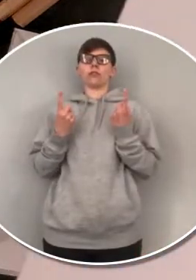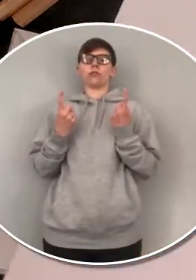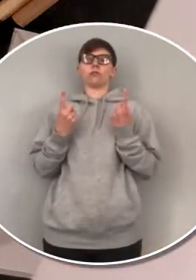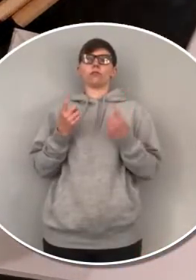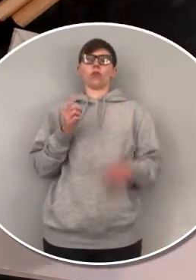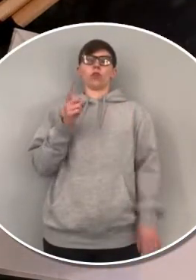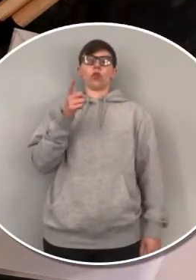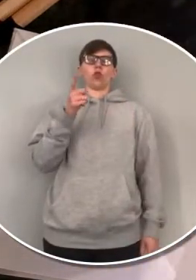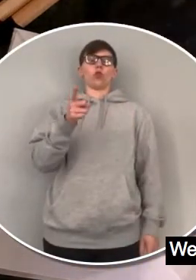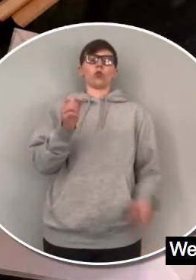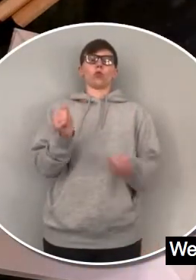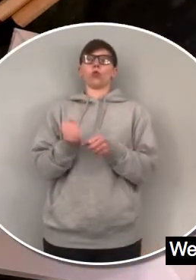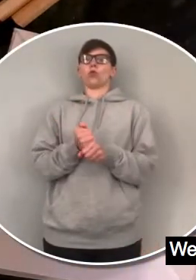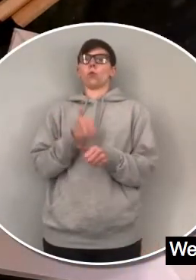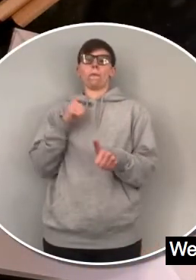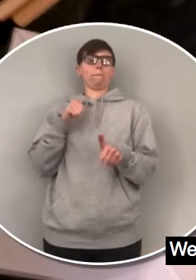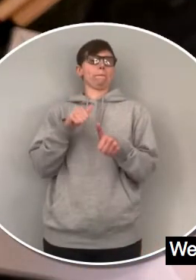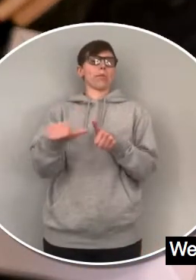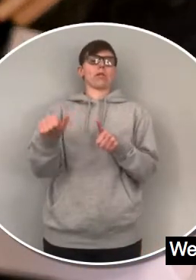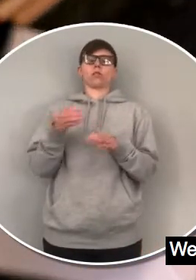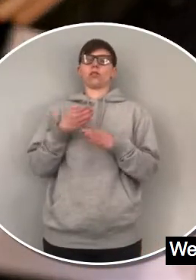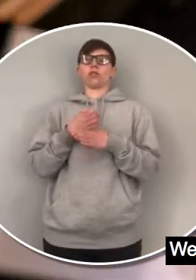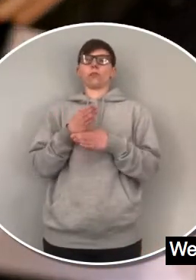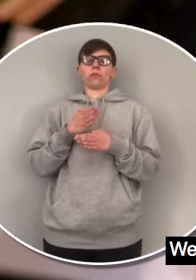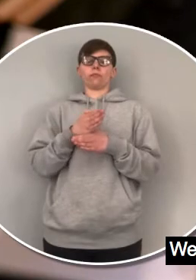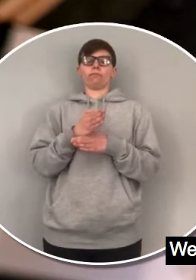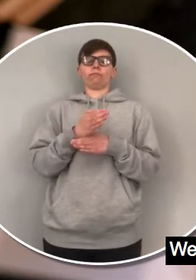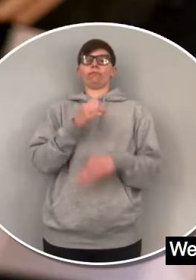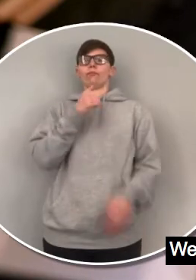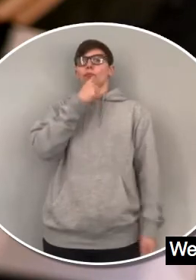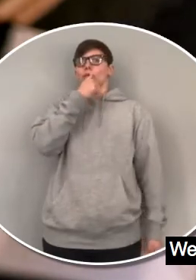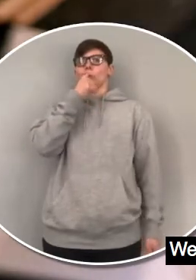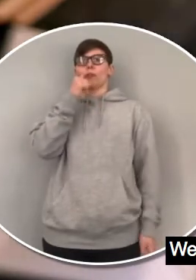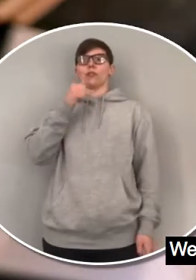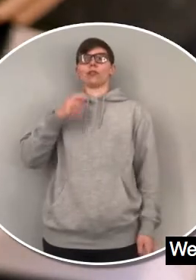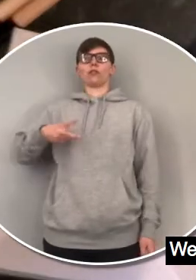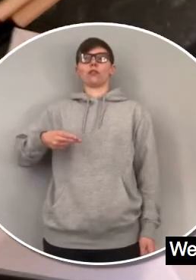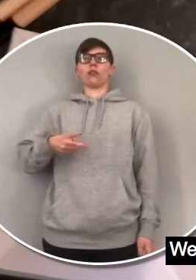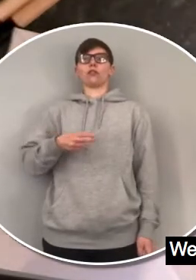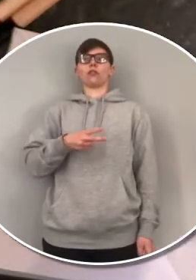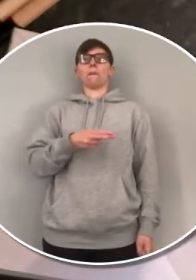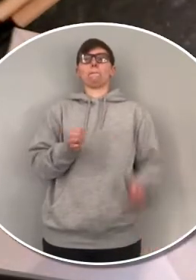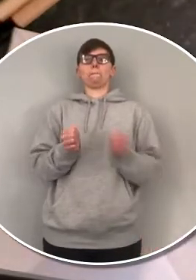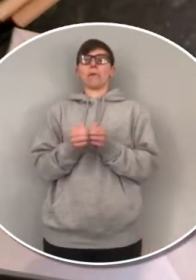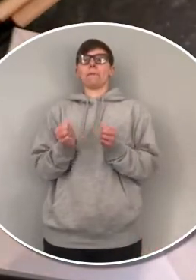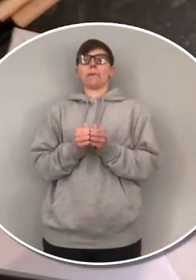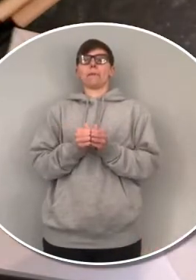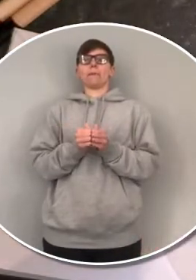off. We don't need that, that can be used for something else.